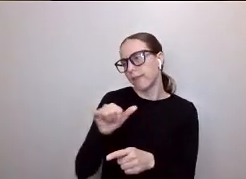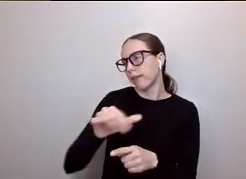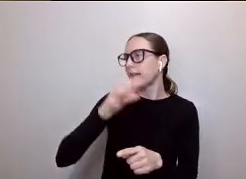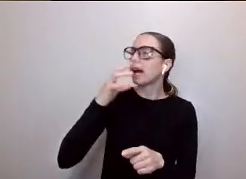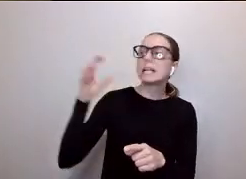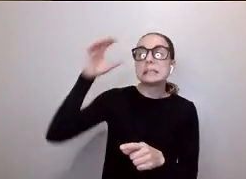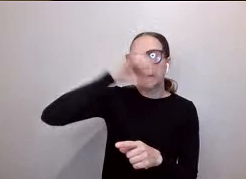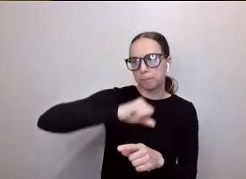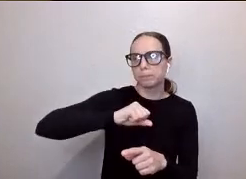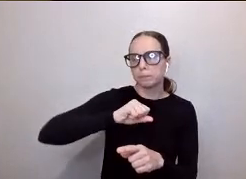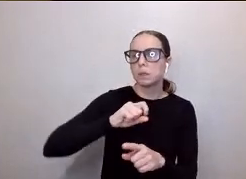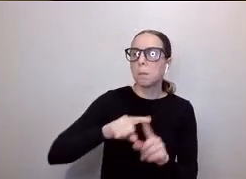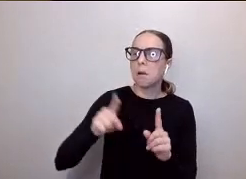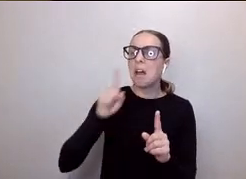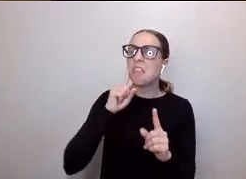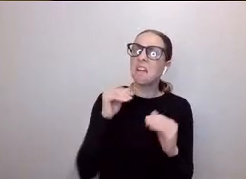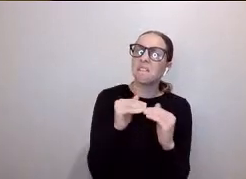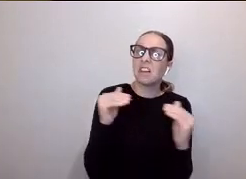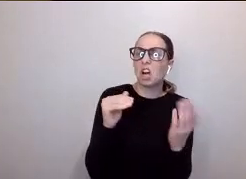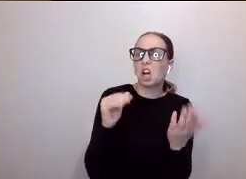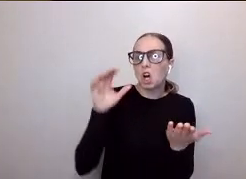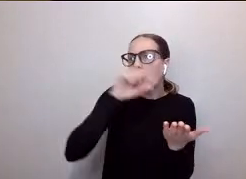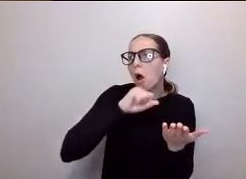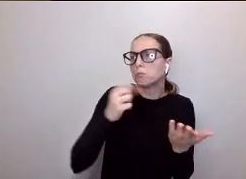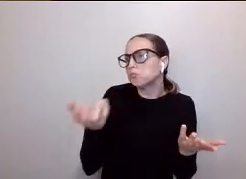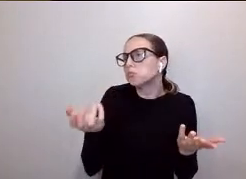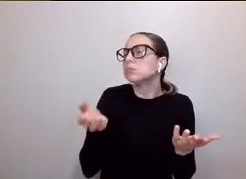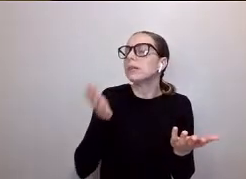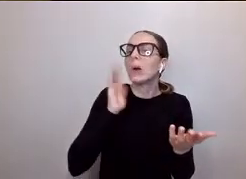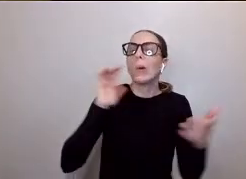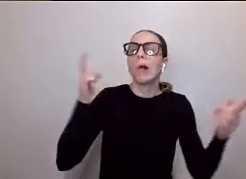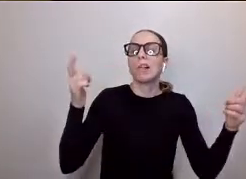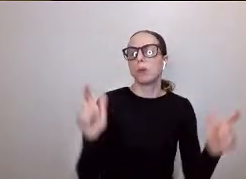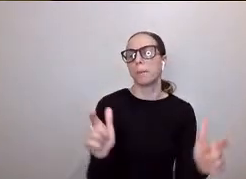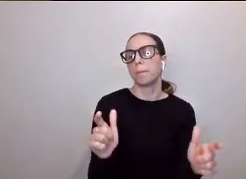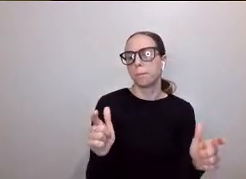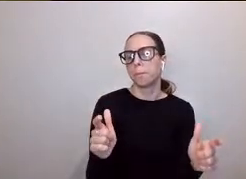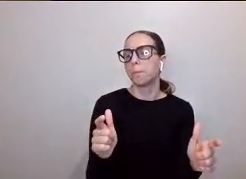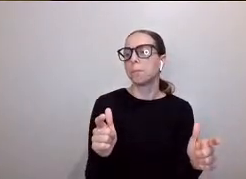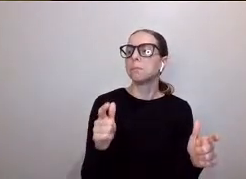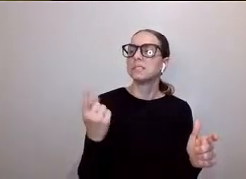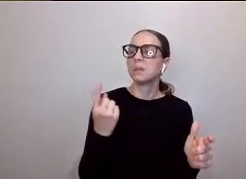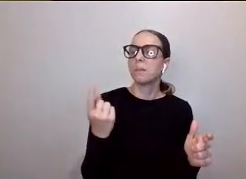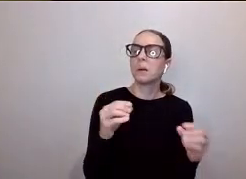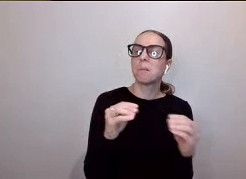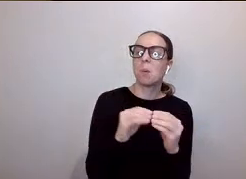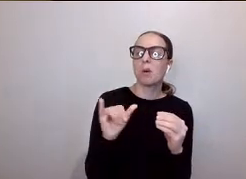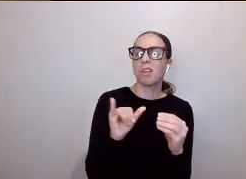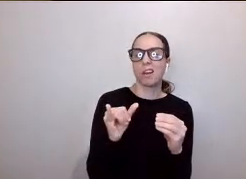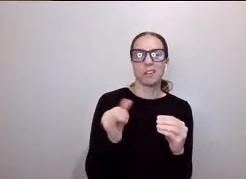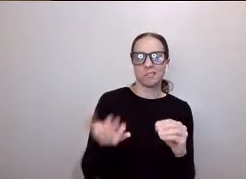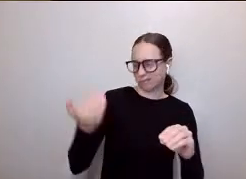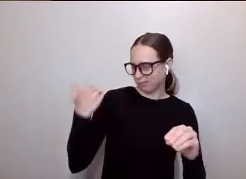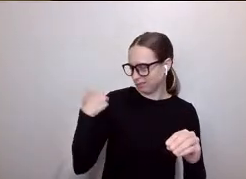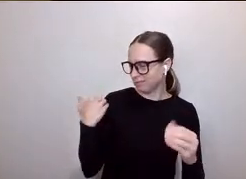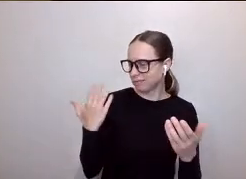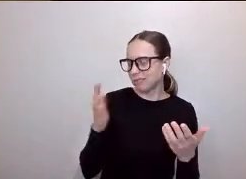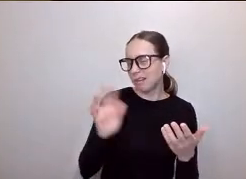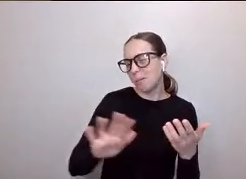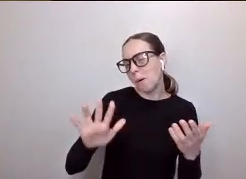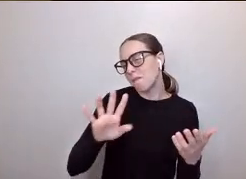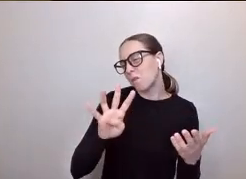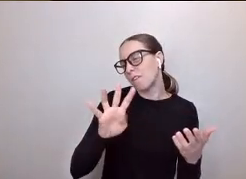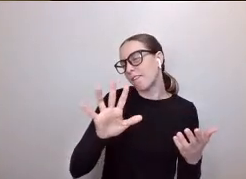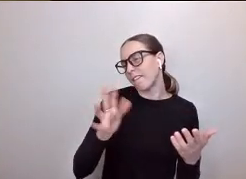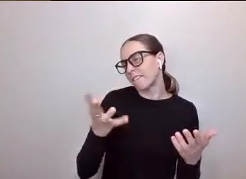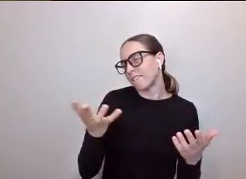fair assumption that it will drop back down to something more approaching what we've had in the past, which has been about 45 a year